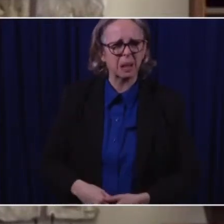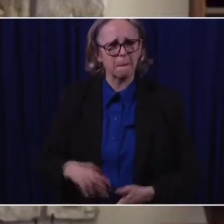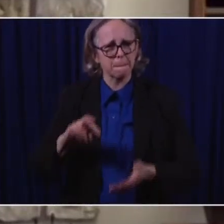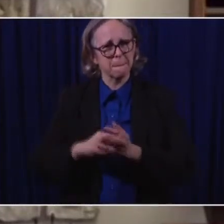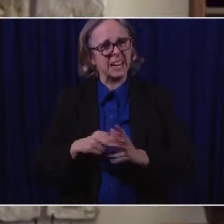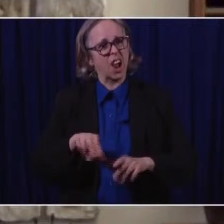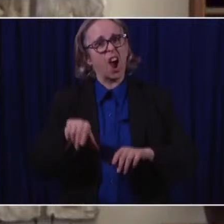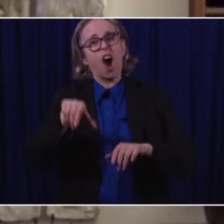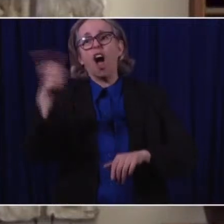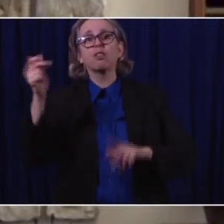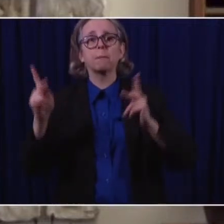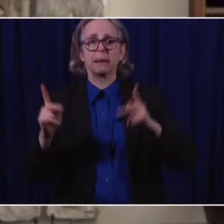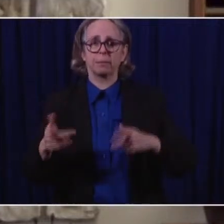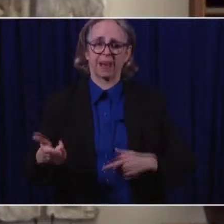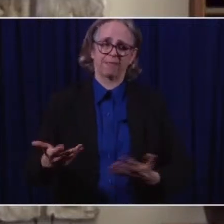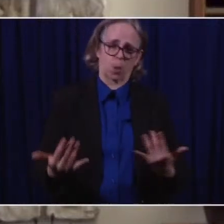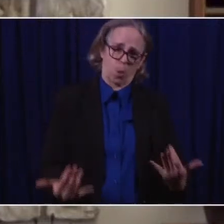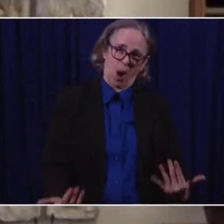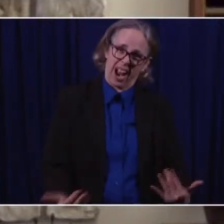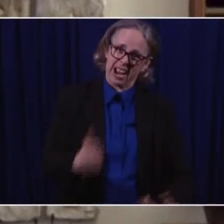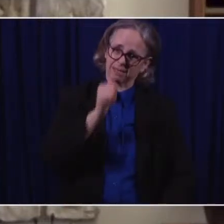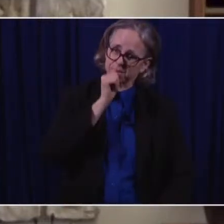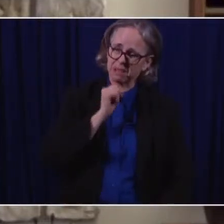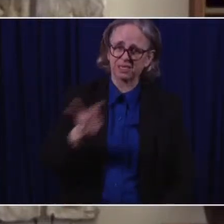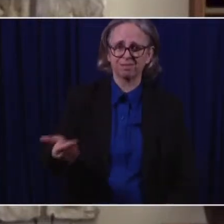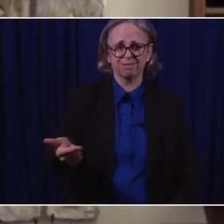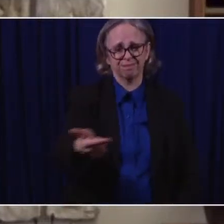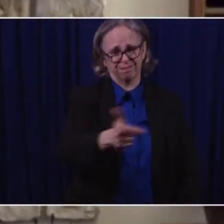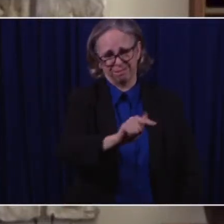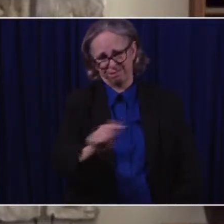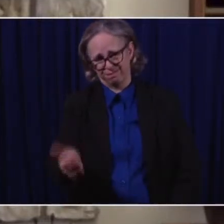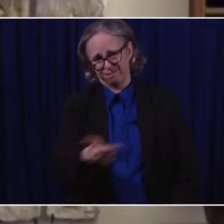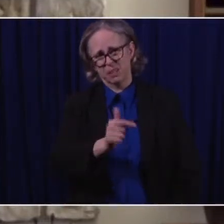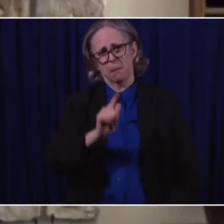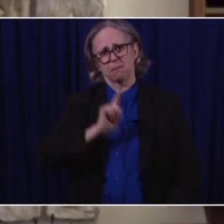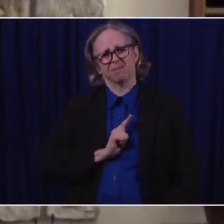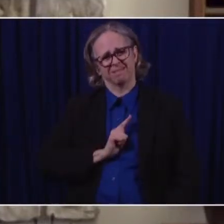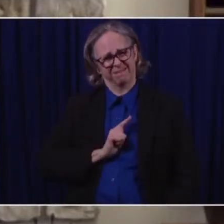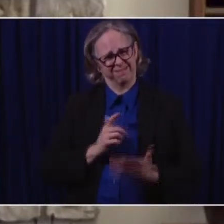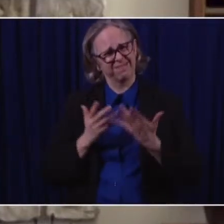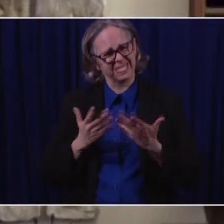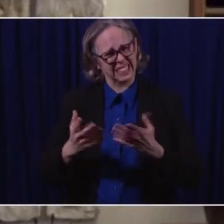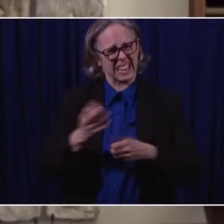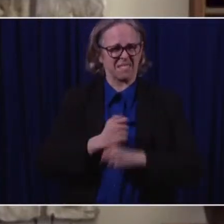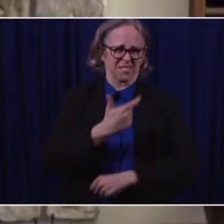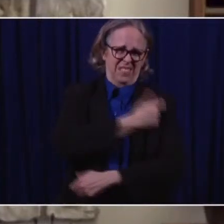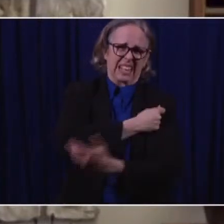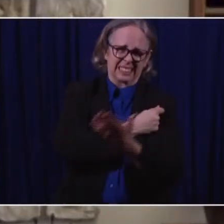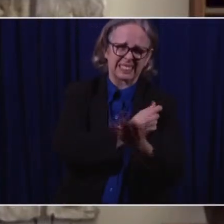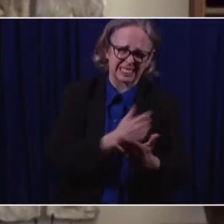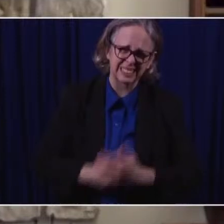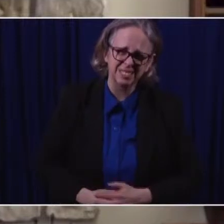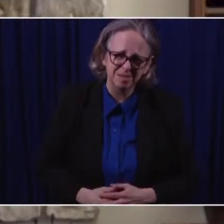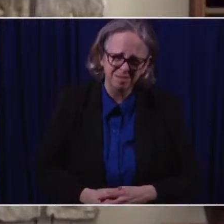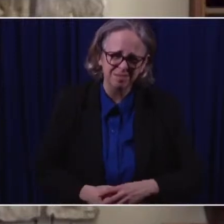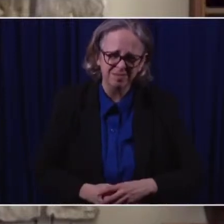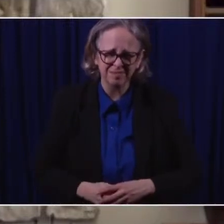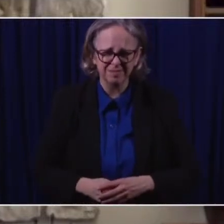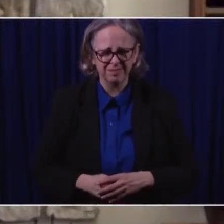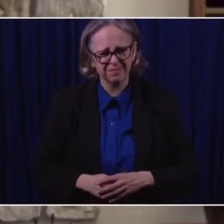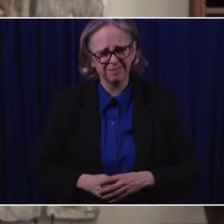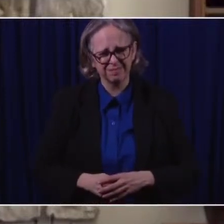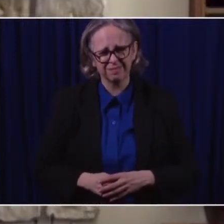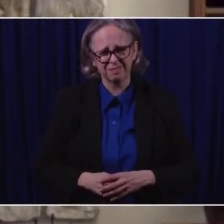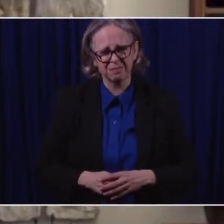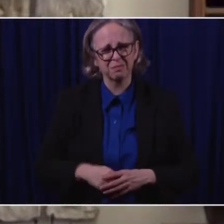we are, we're the 7th most populated state, and yet we're 7th in getting doses out. We're 7th in getting first doses out. We're 7th